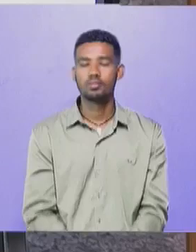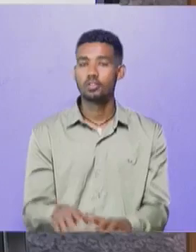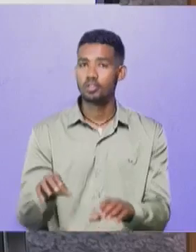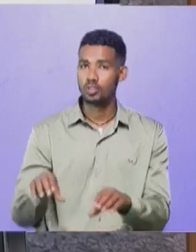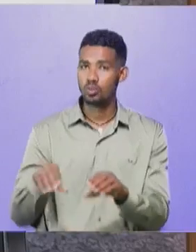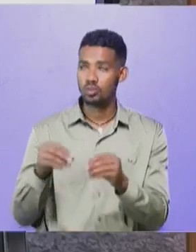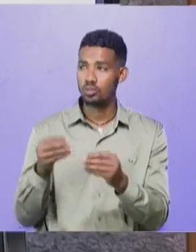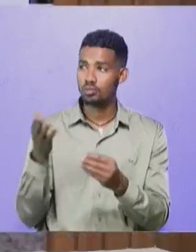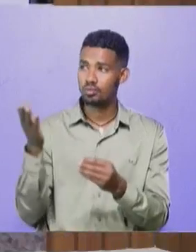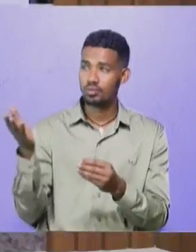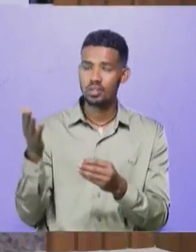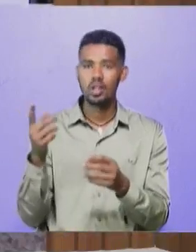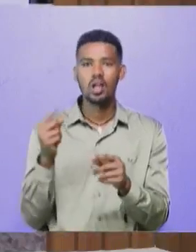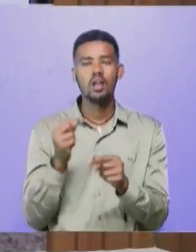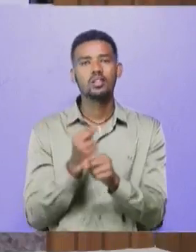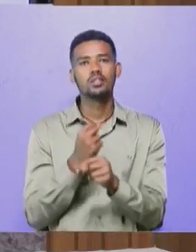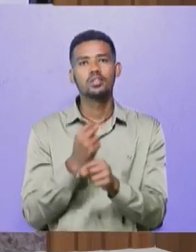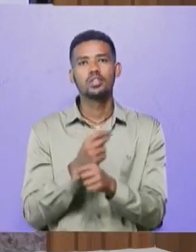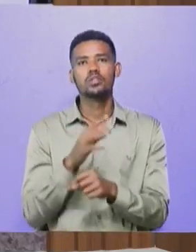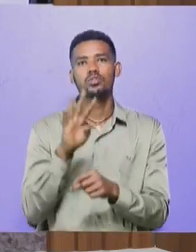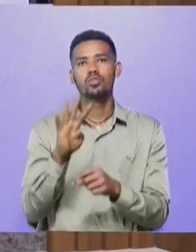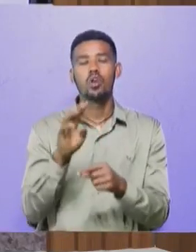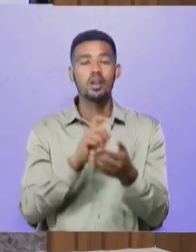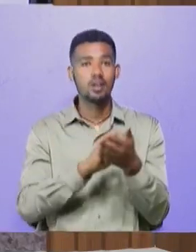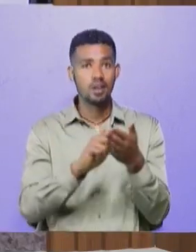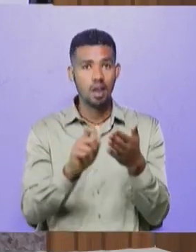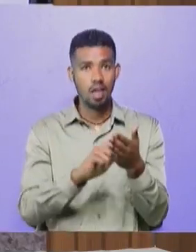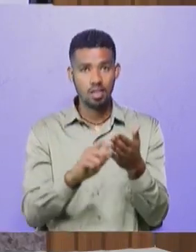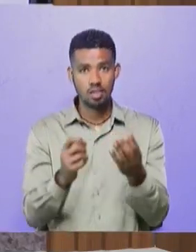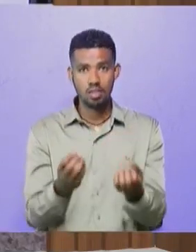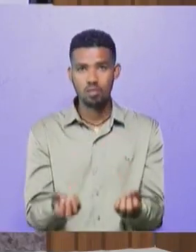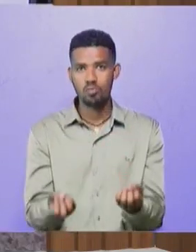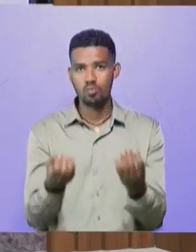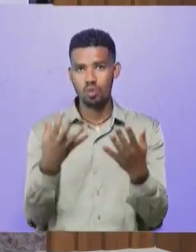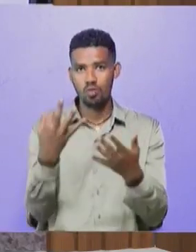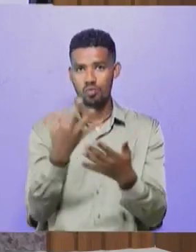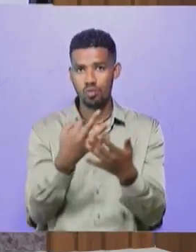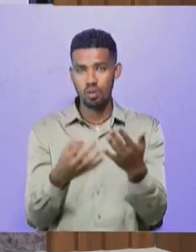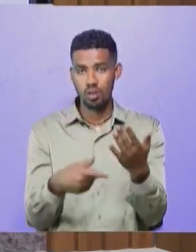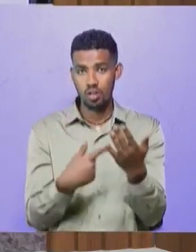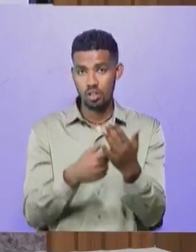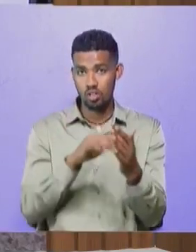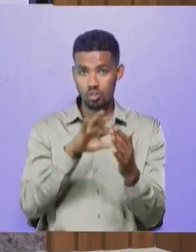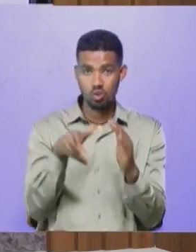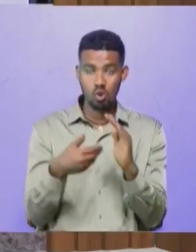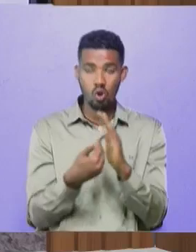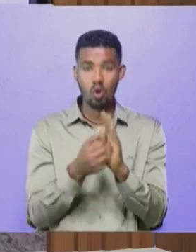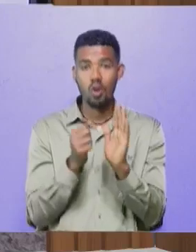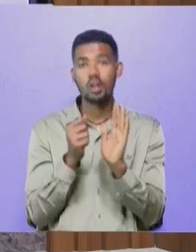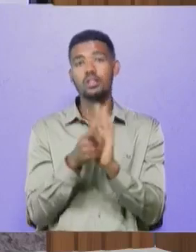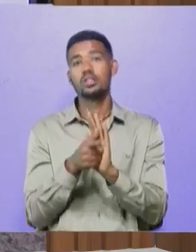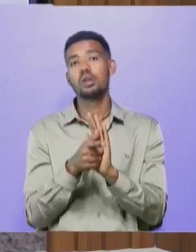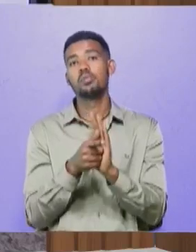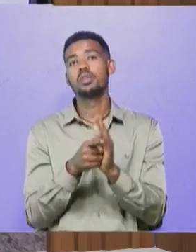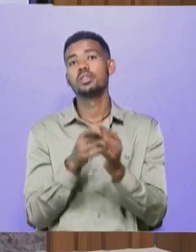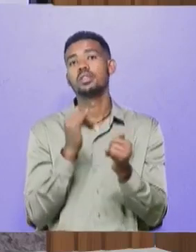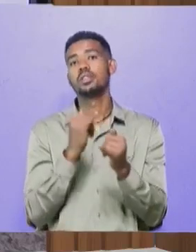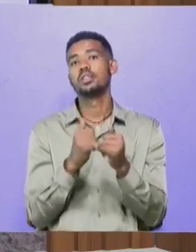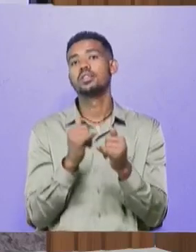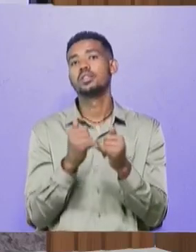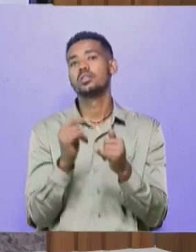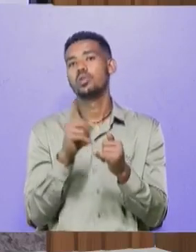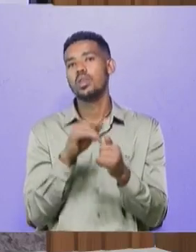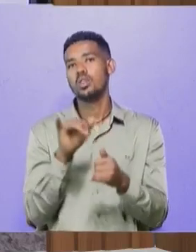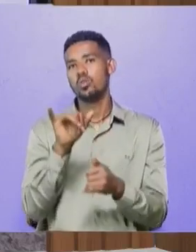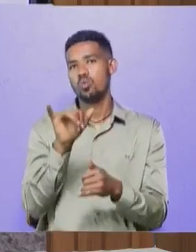Students, here is activity 4. Write the plural forms. These all examples are ending with what?